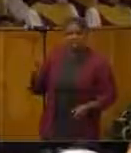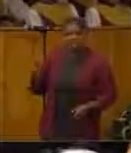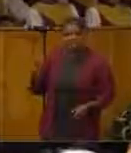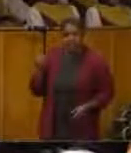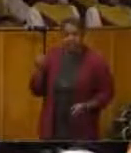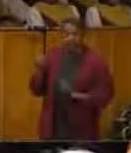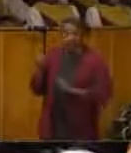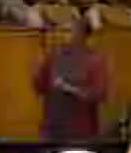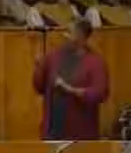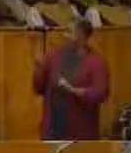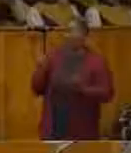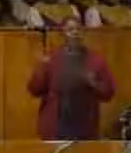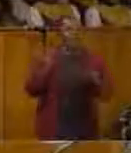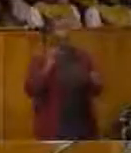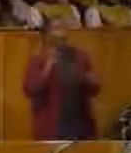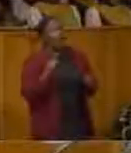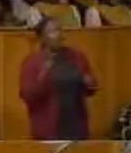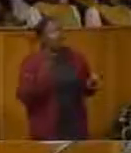And this is what he said. He said, "Well,